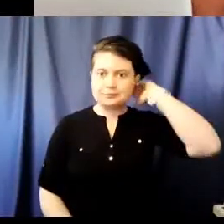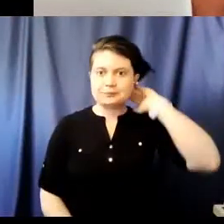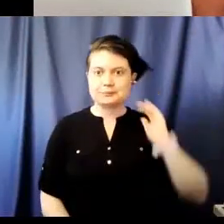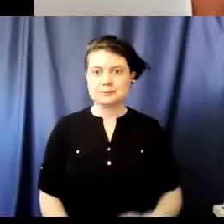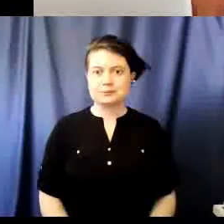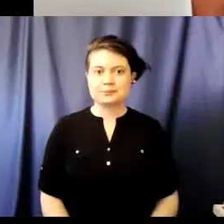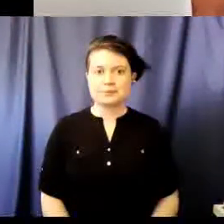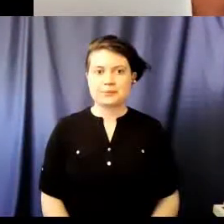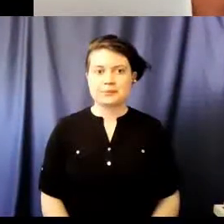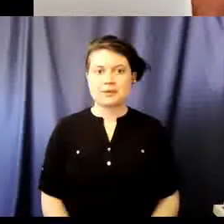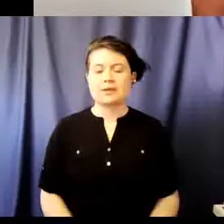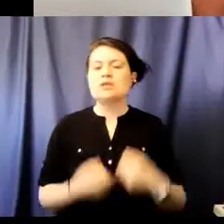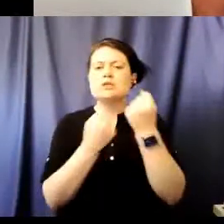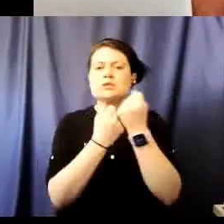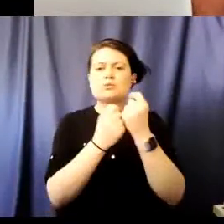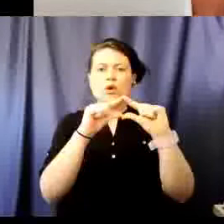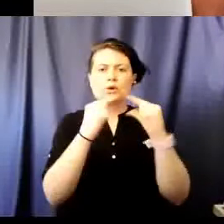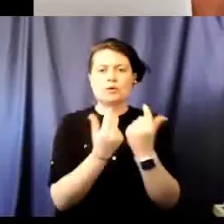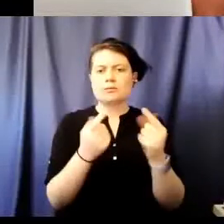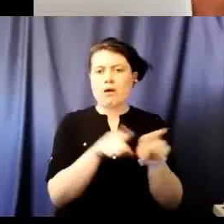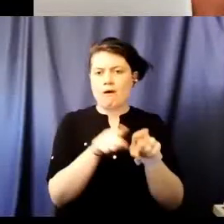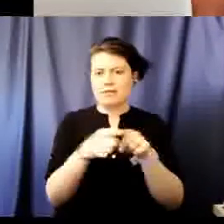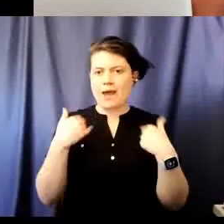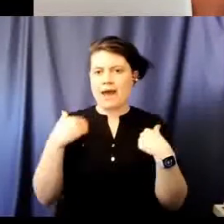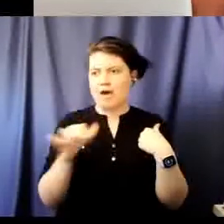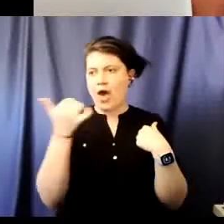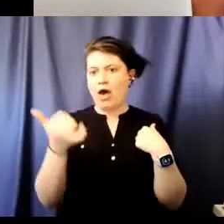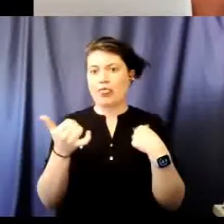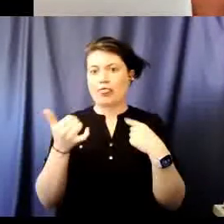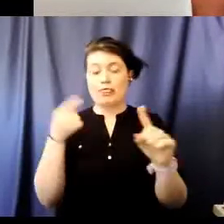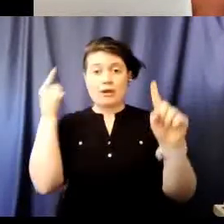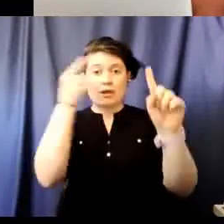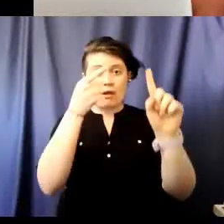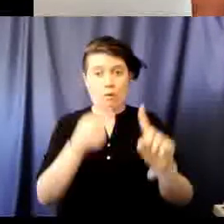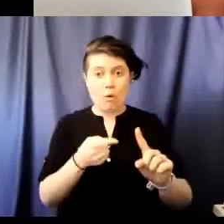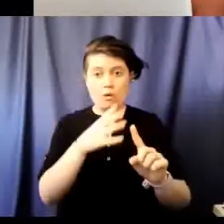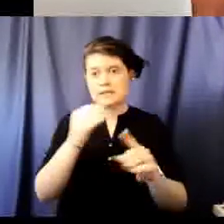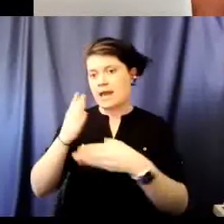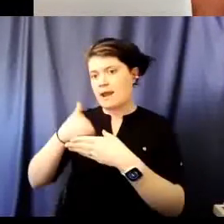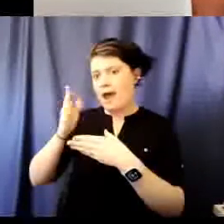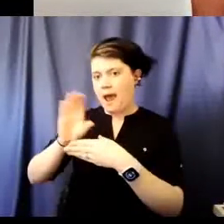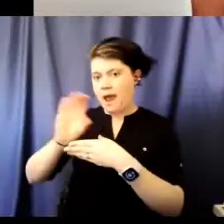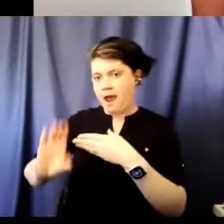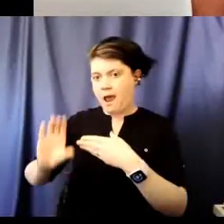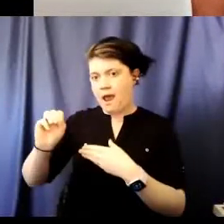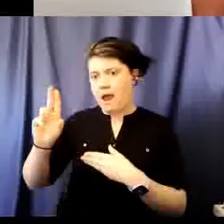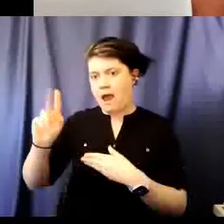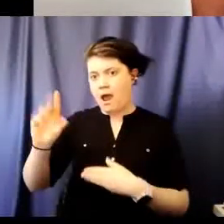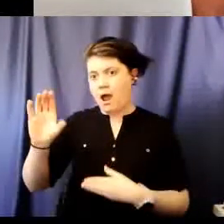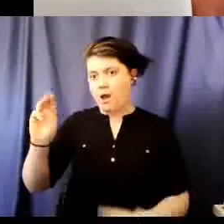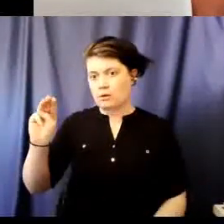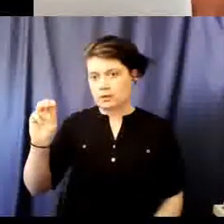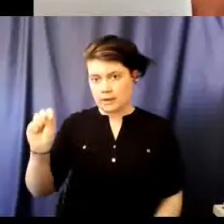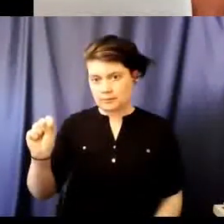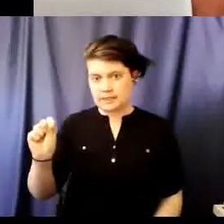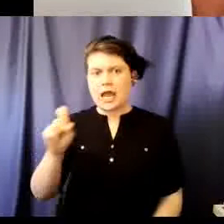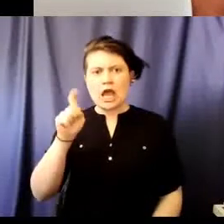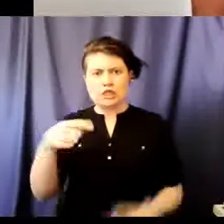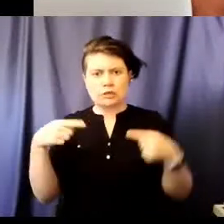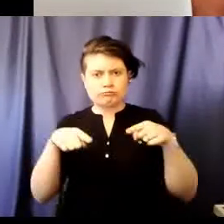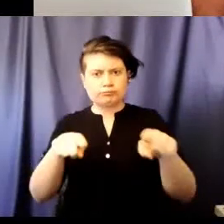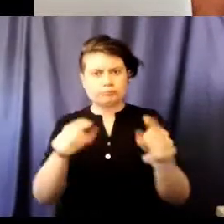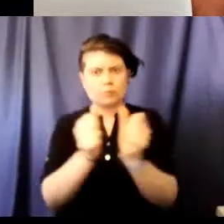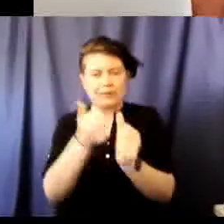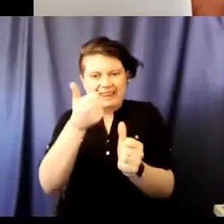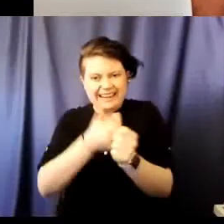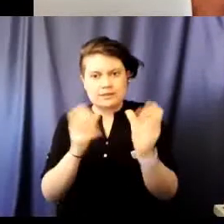Support groups also have some tangible goals and outcomes, and these shouldn't be confused with the goals of each support group session. There